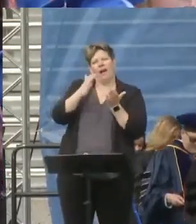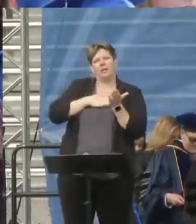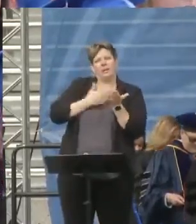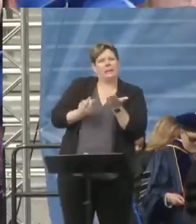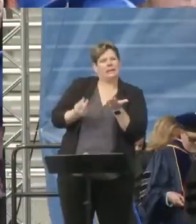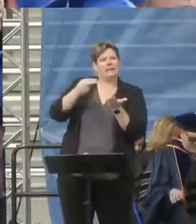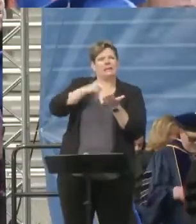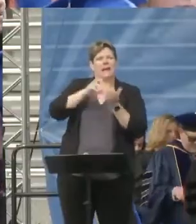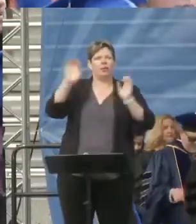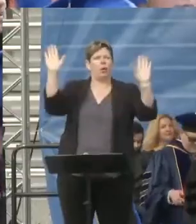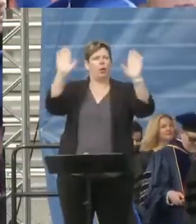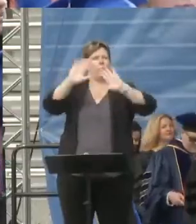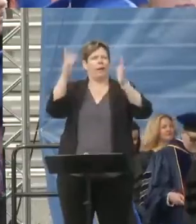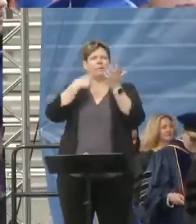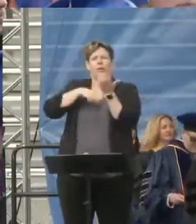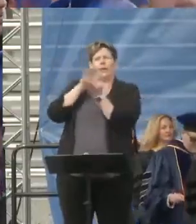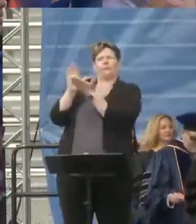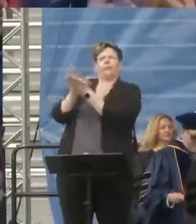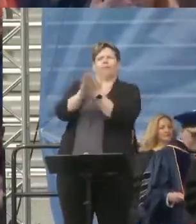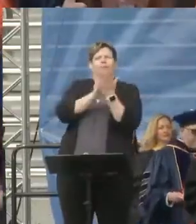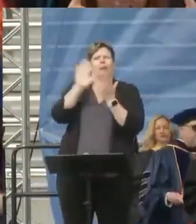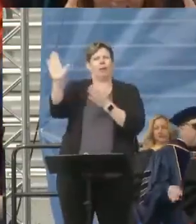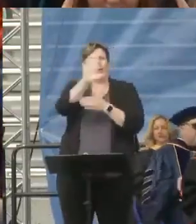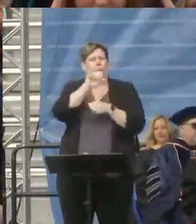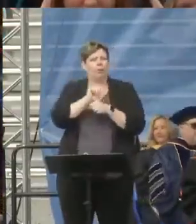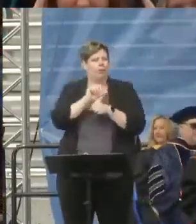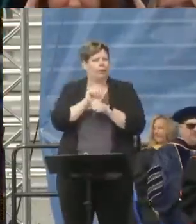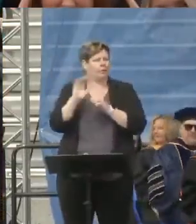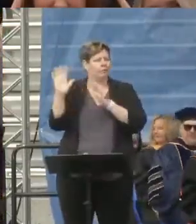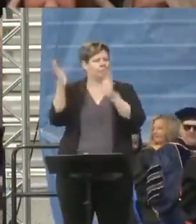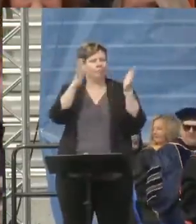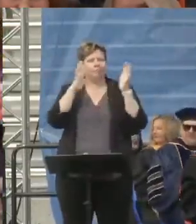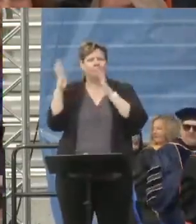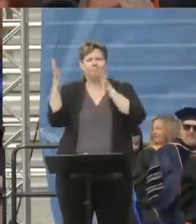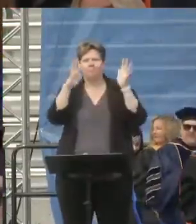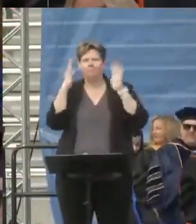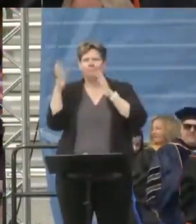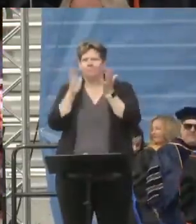please stand or wave and be recognized?